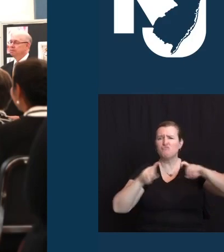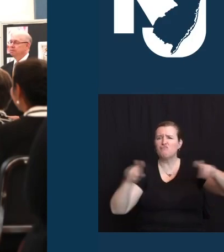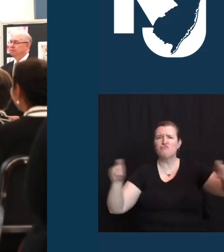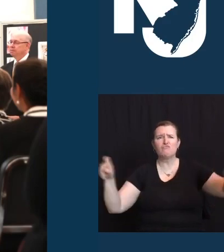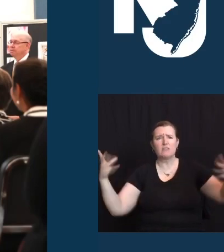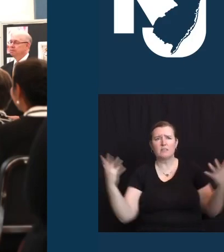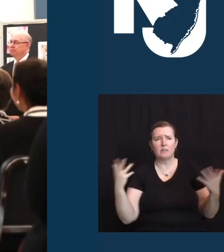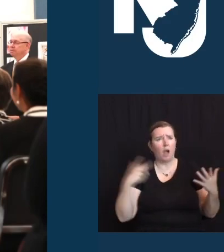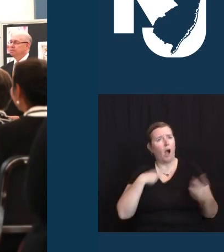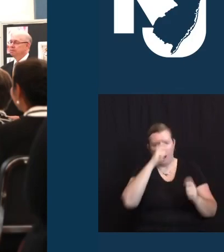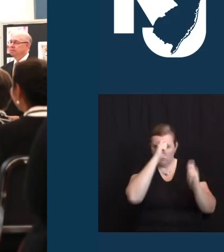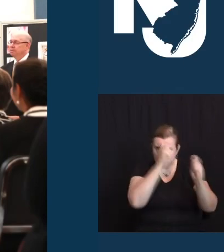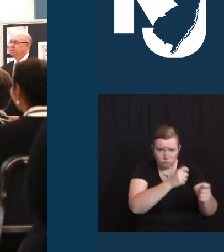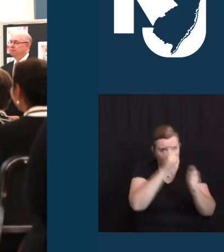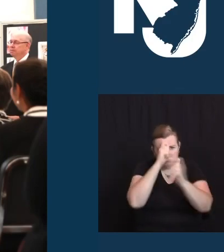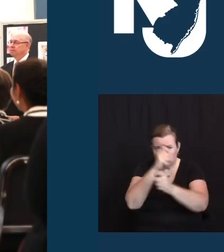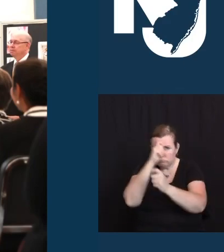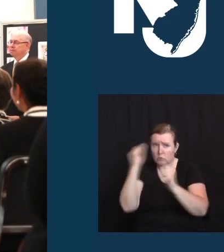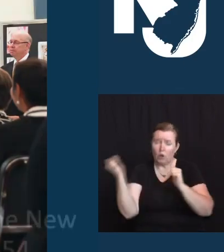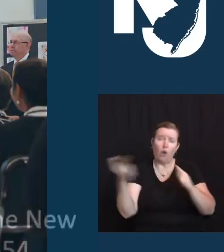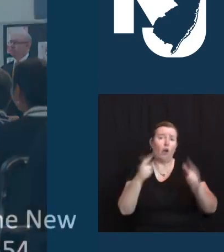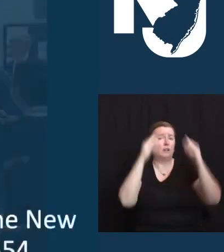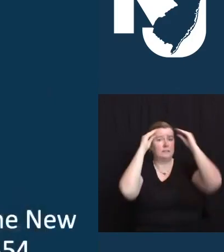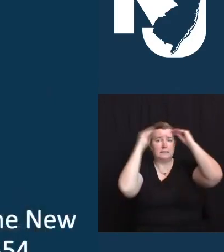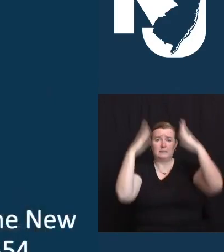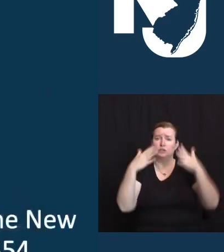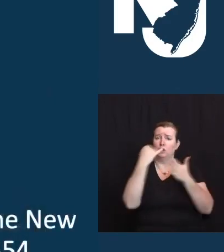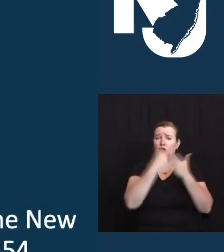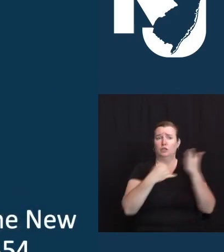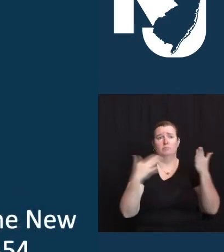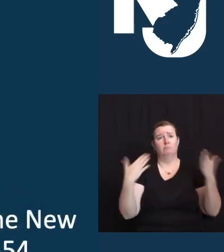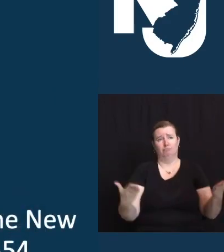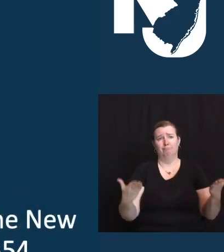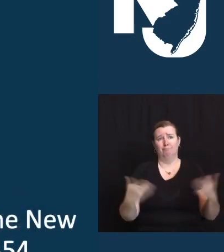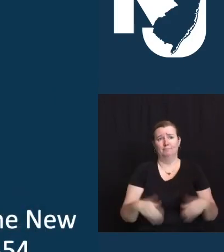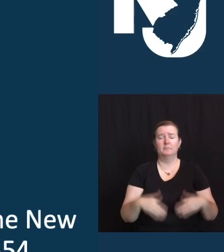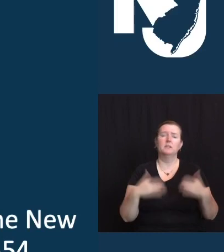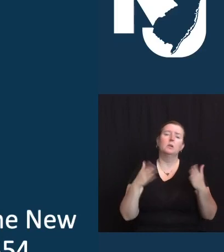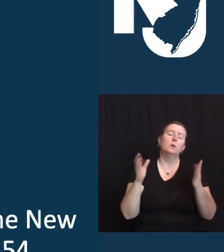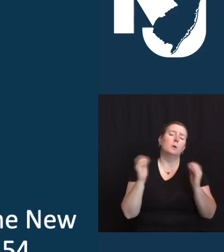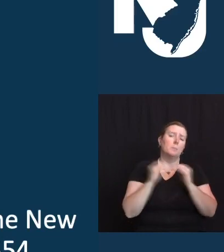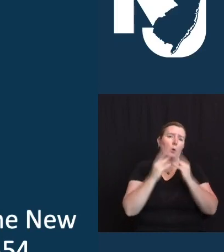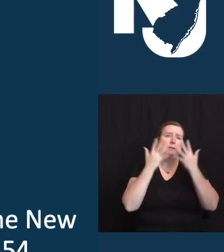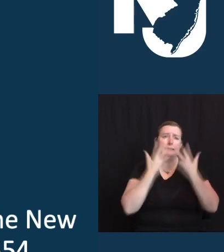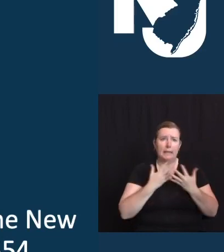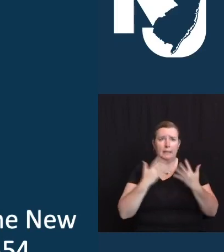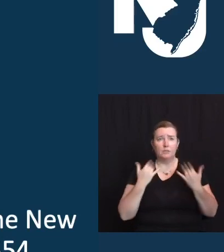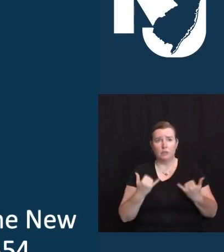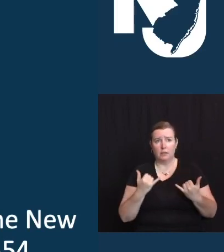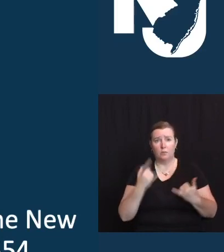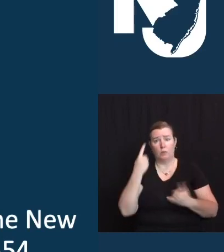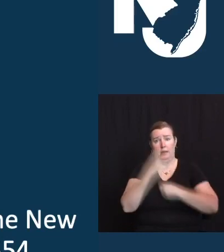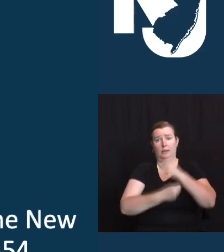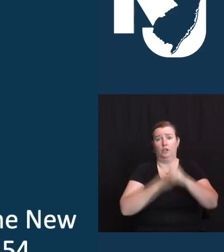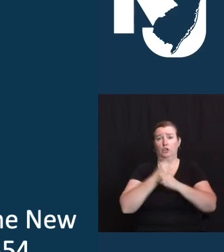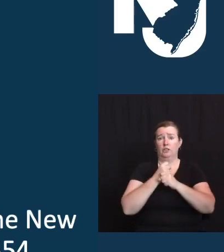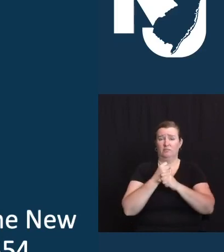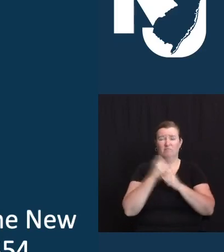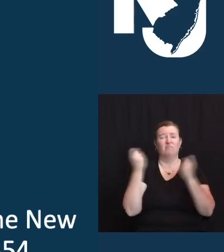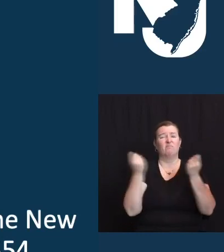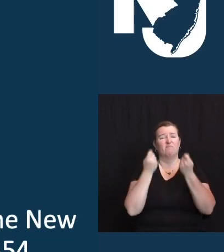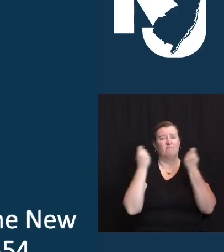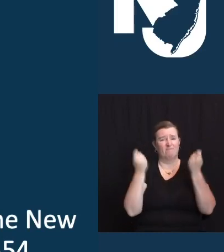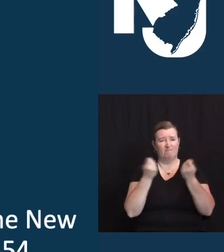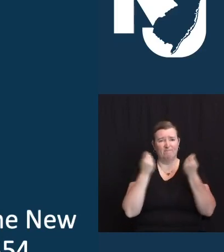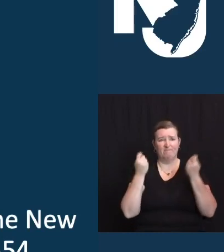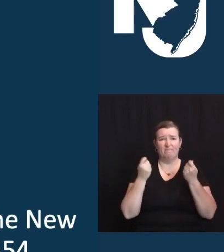state. On a far more sober and somber note, today also marks the 1-year anniversary since the disappearance